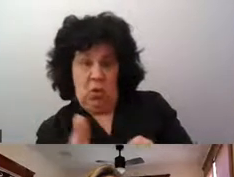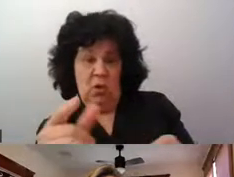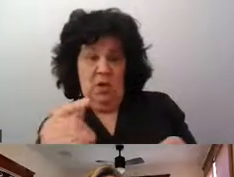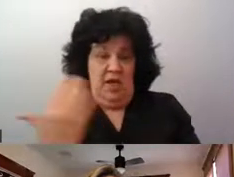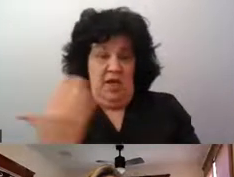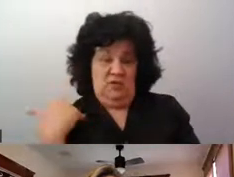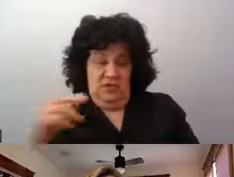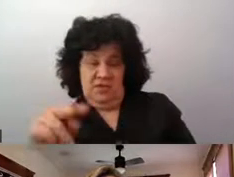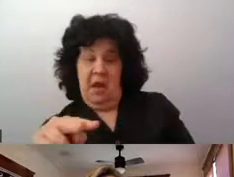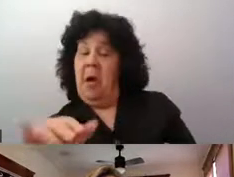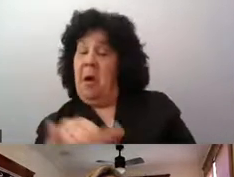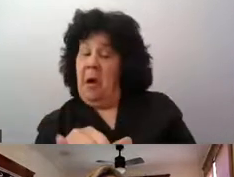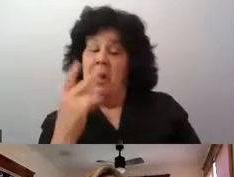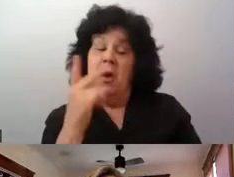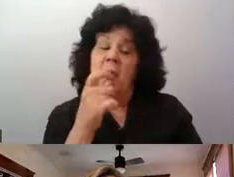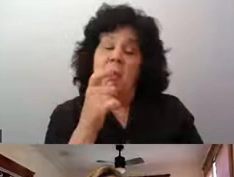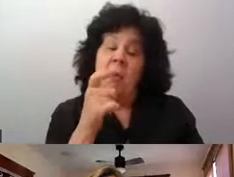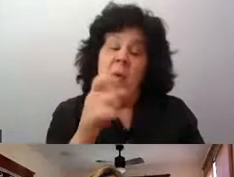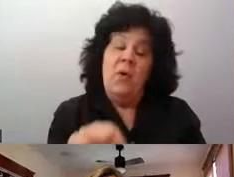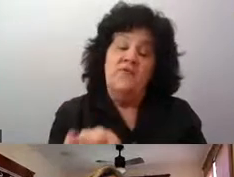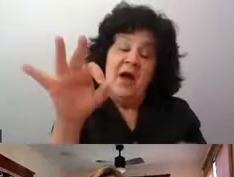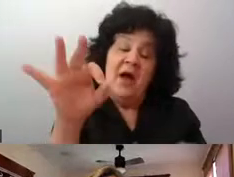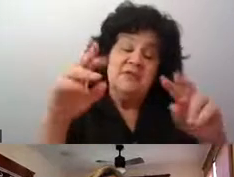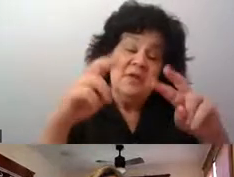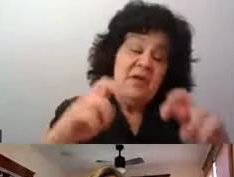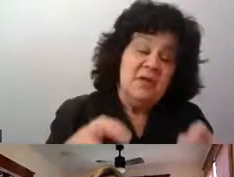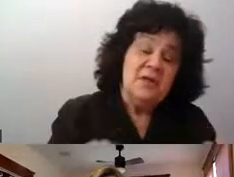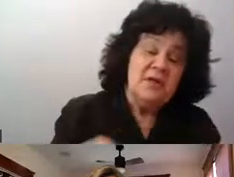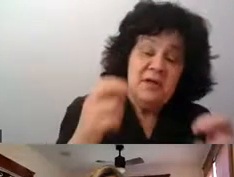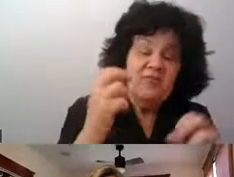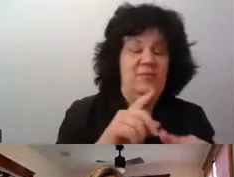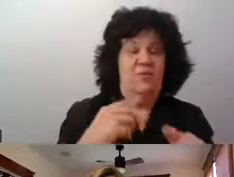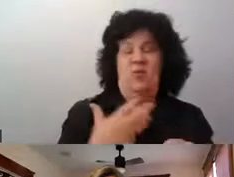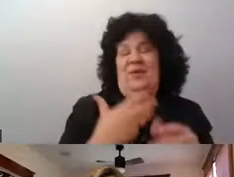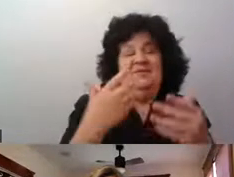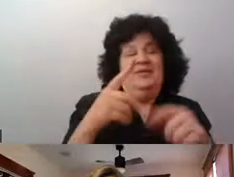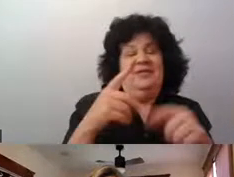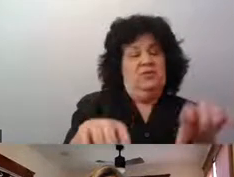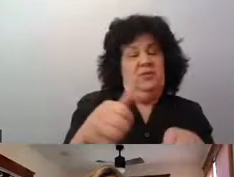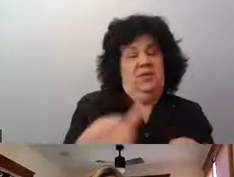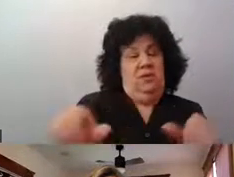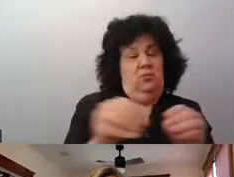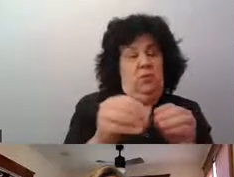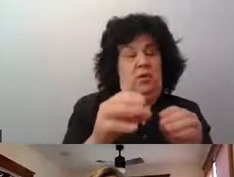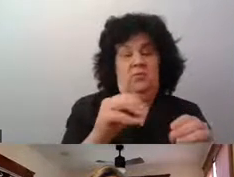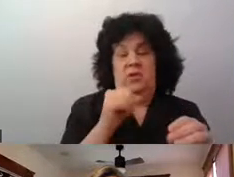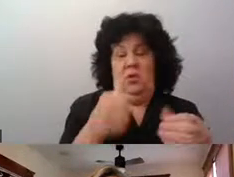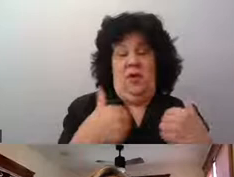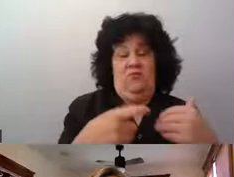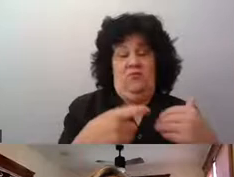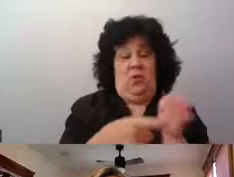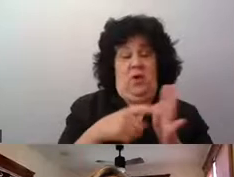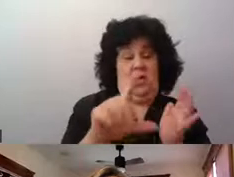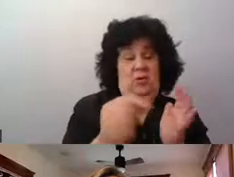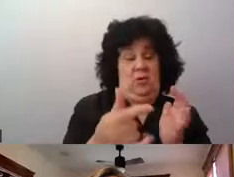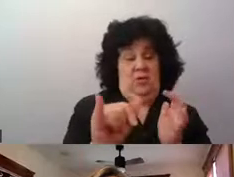people looking at Google Analytics for websites. So it's no longer possible. And since we don't have a required login, we can't track that